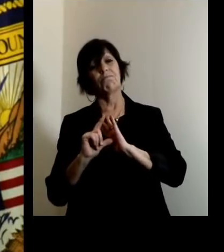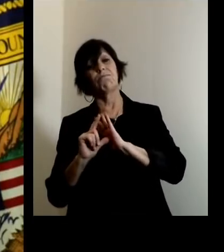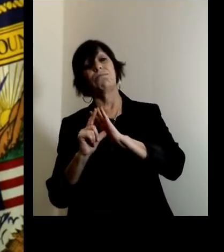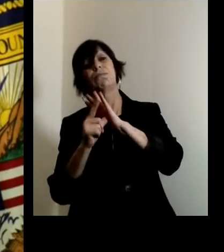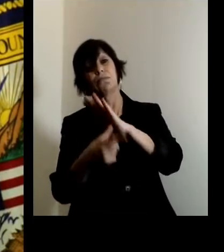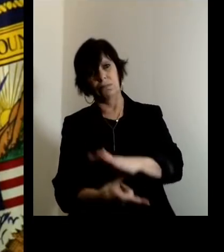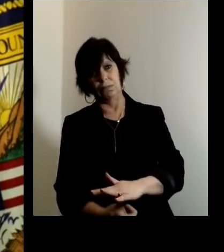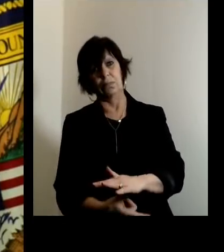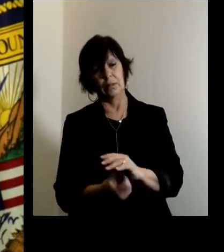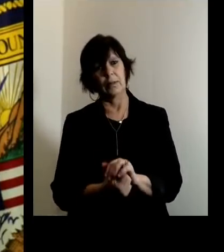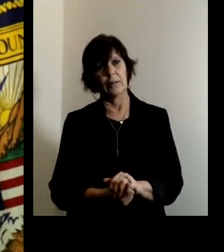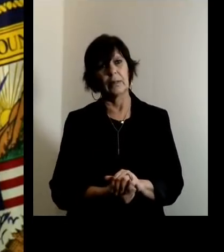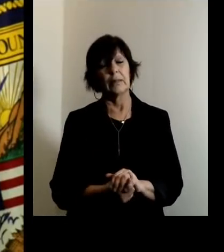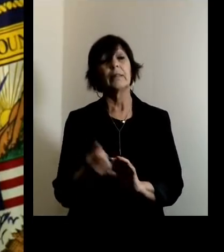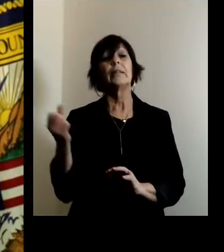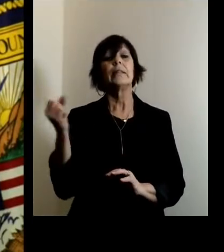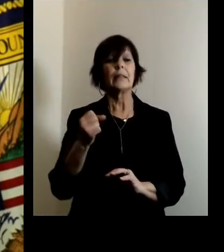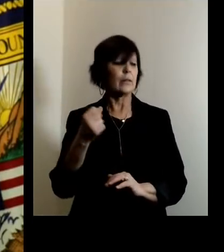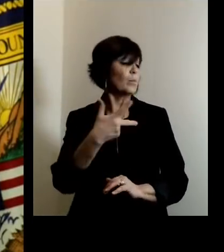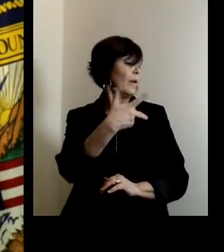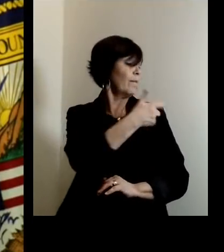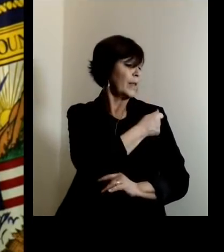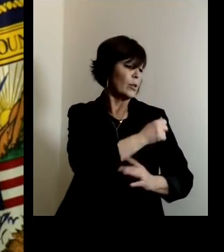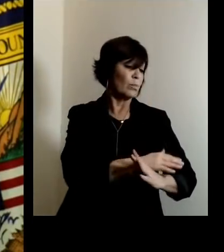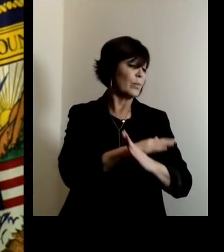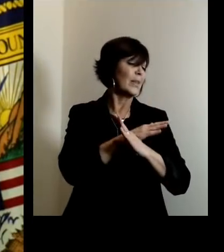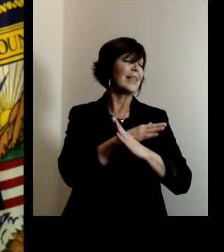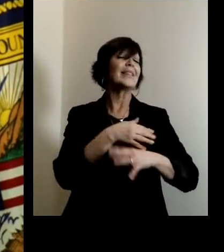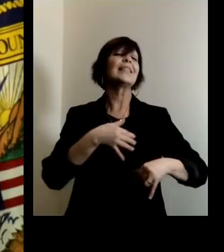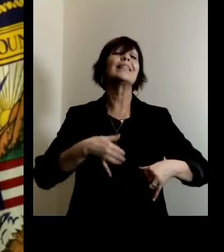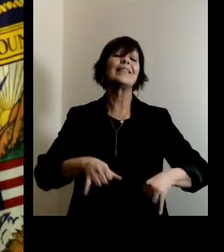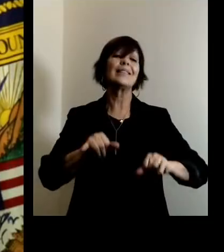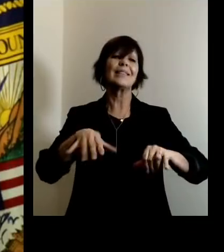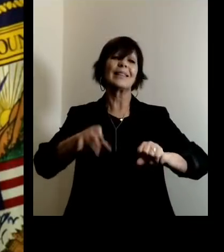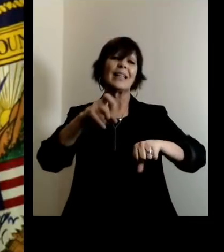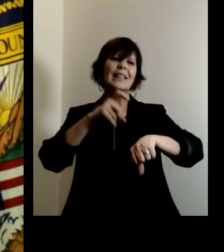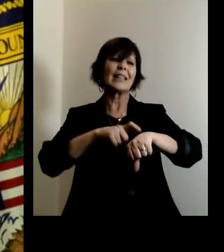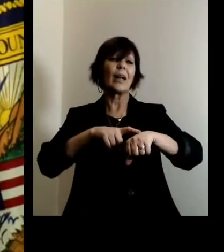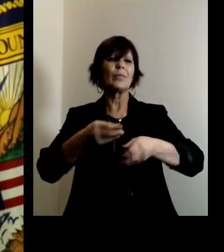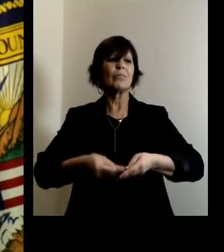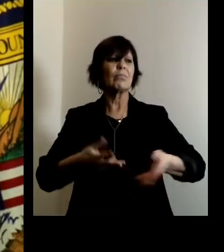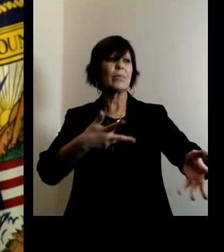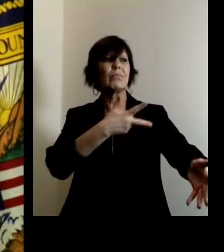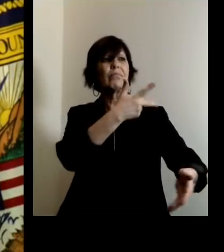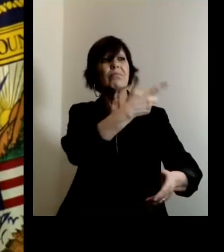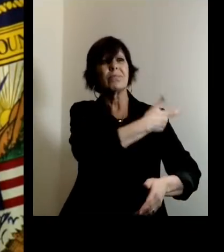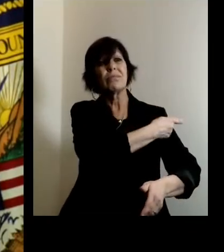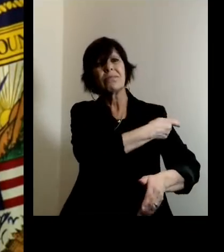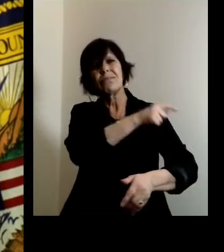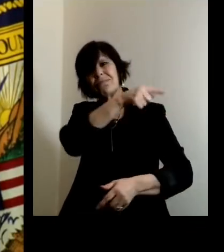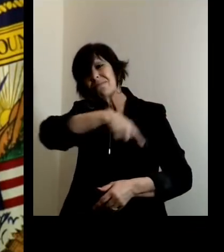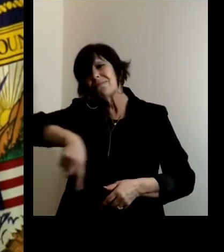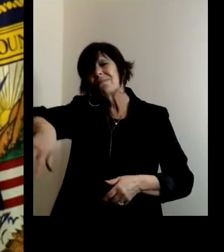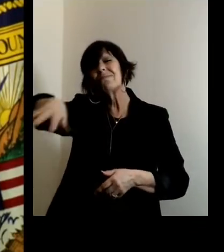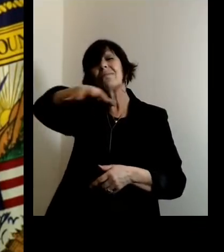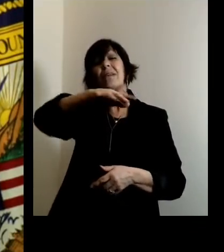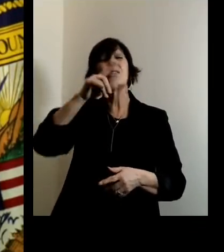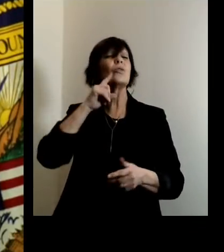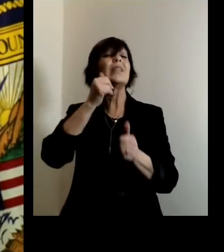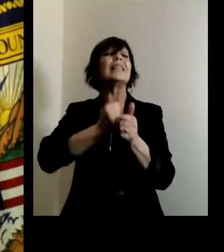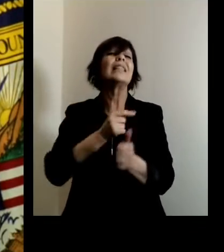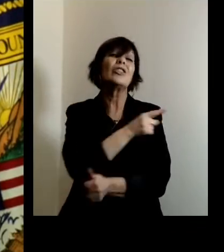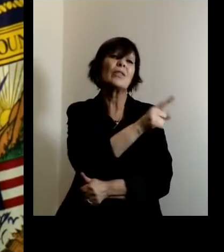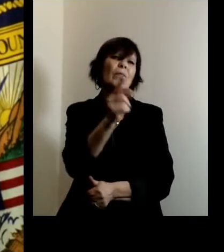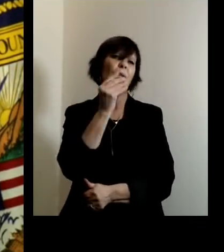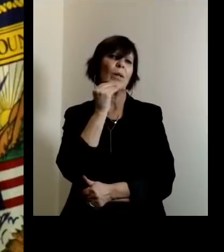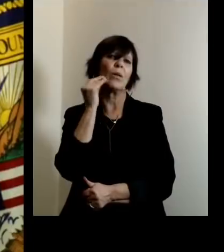future. Even when a vaccine is available, it'll still take some time to distribute the vaccine to the greater community. So to each and every one of you at